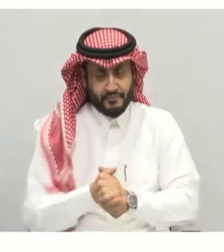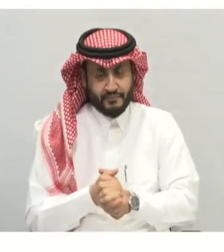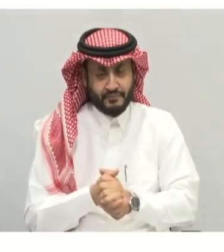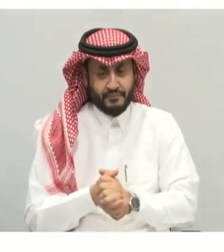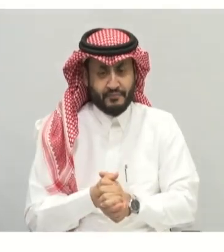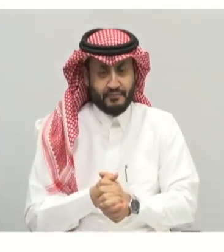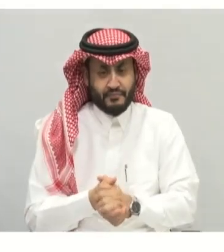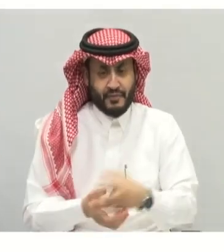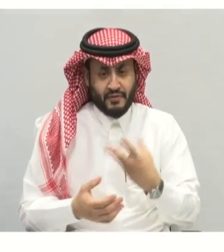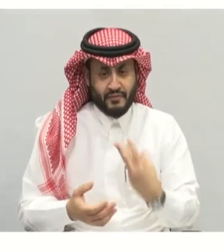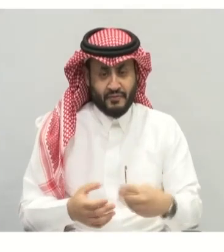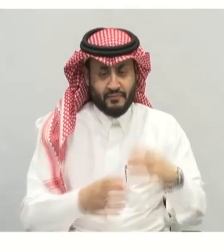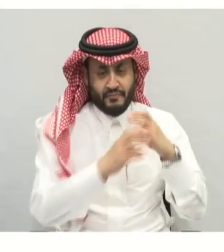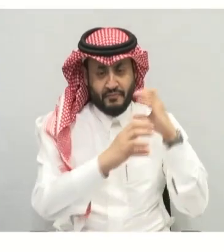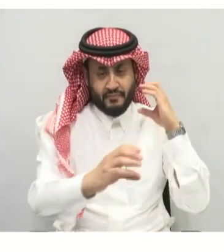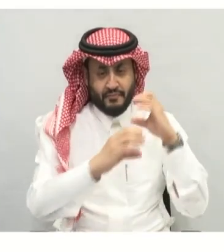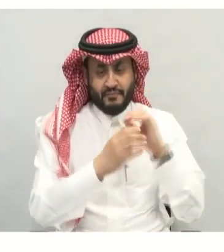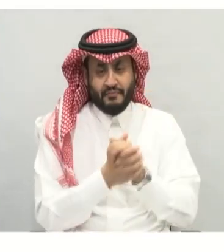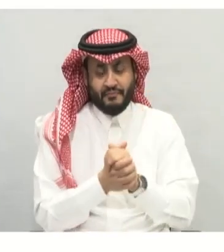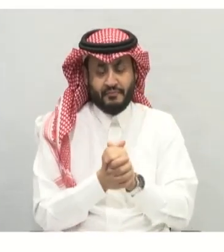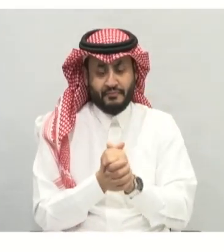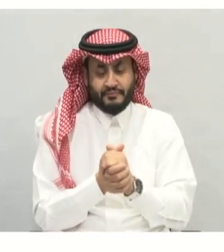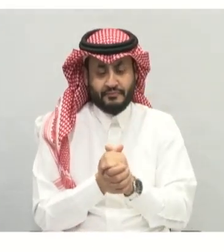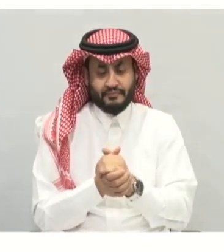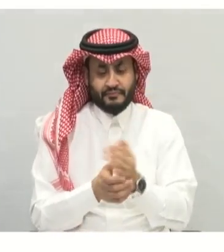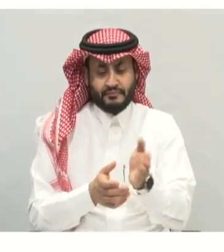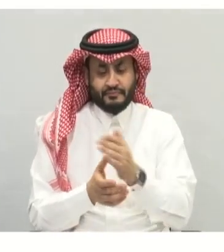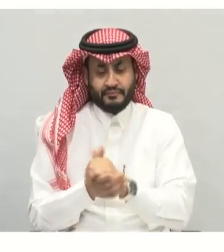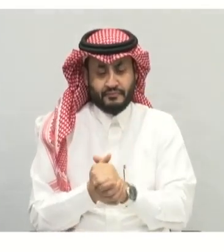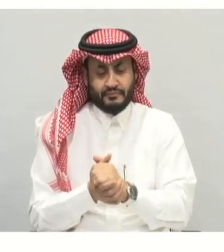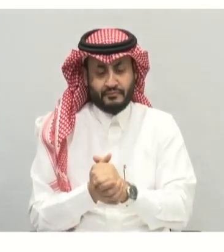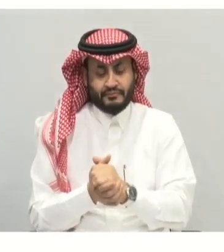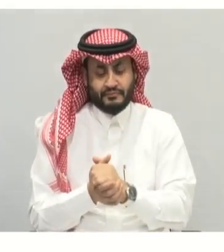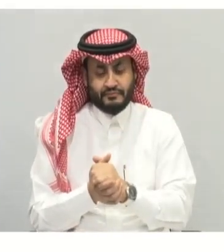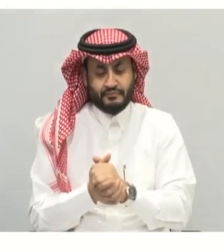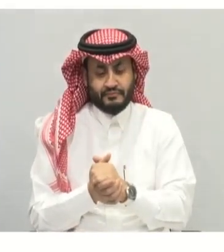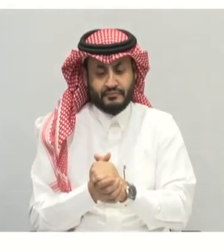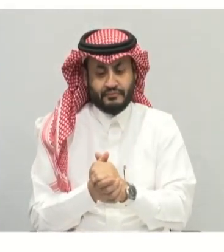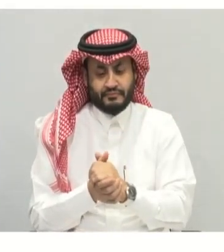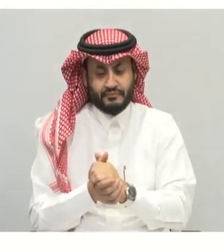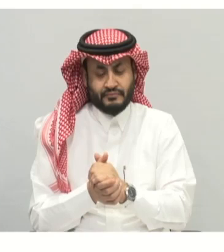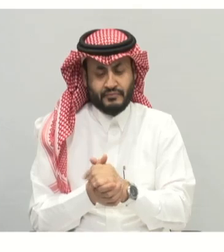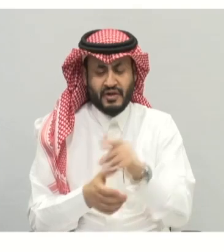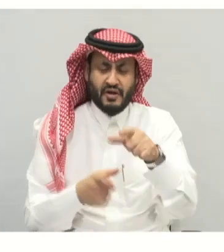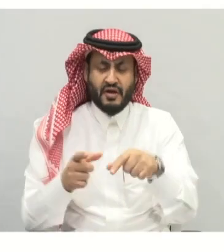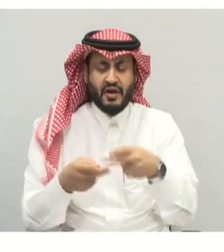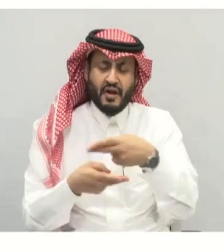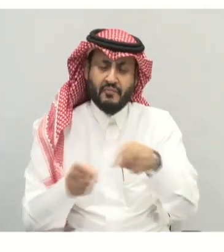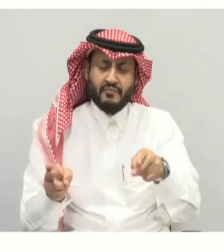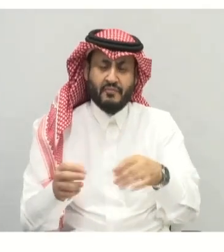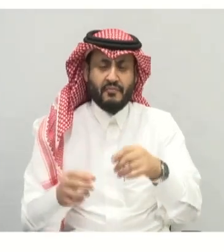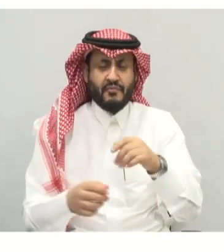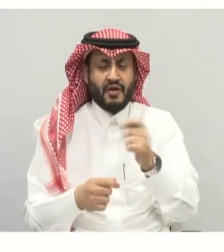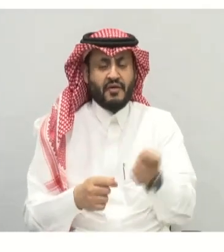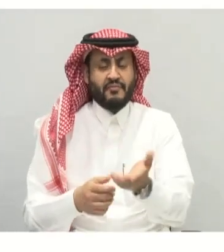it is common standing in line to catch a bus or it isn't common for people to stand in line to catch a